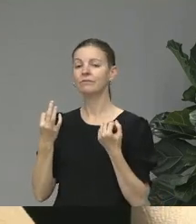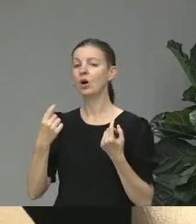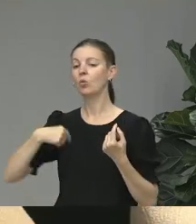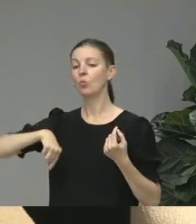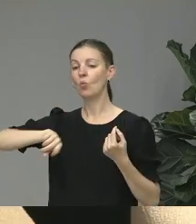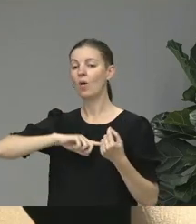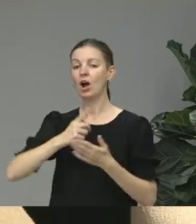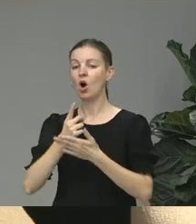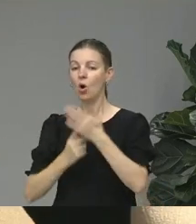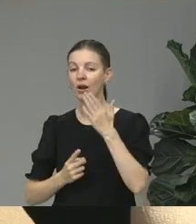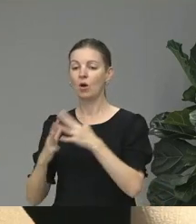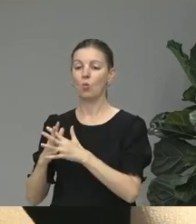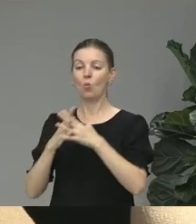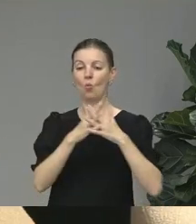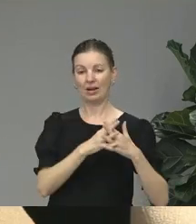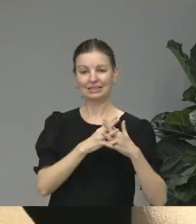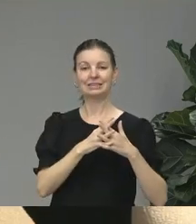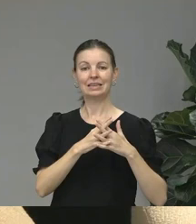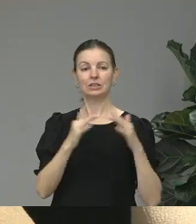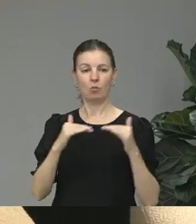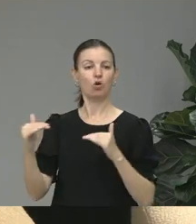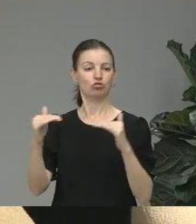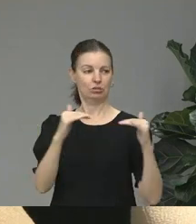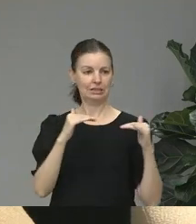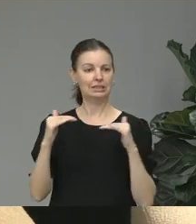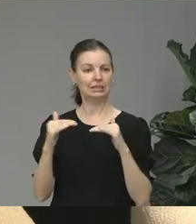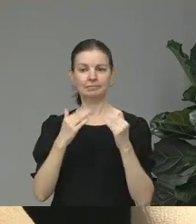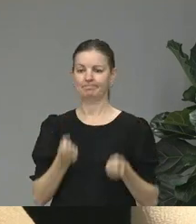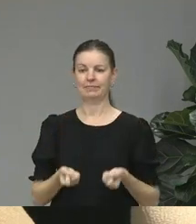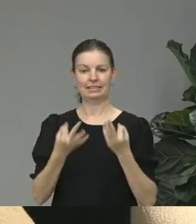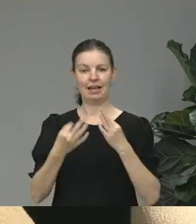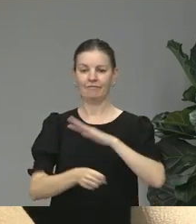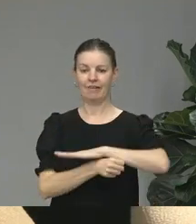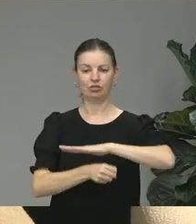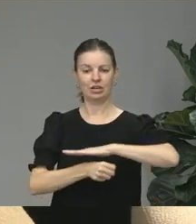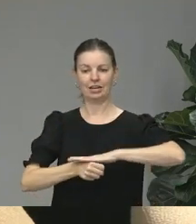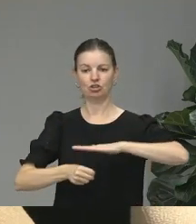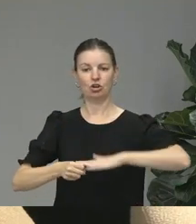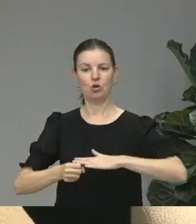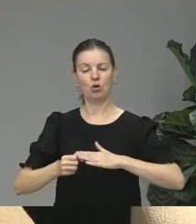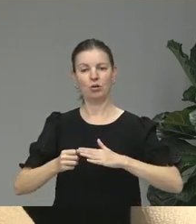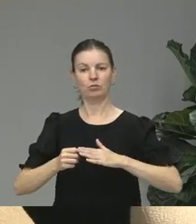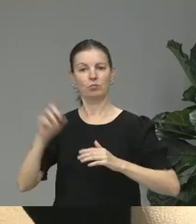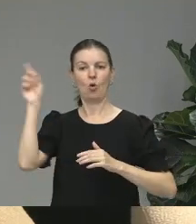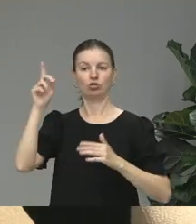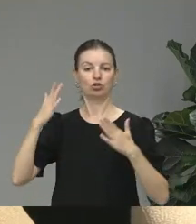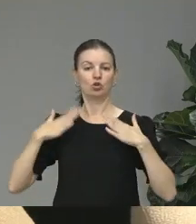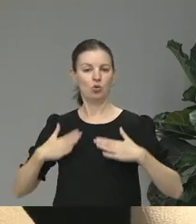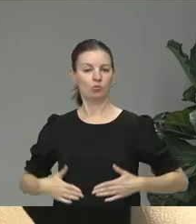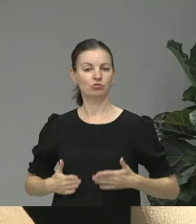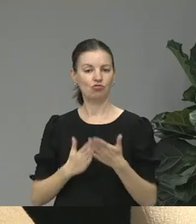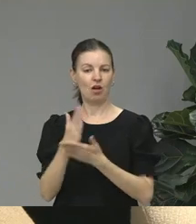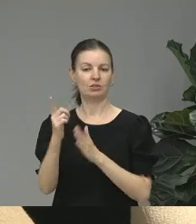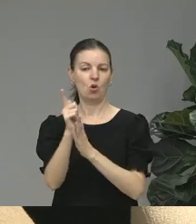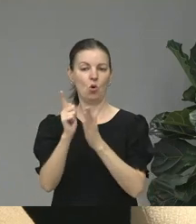absolutely. We are the only Western liberal democracy that does not have this foundational piece of modern human rights law built into